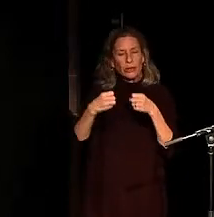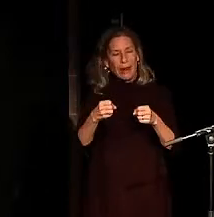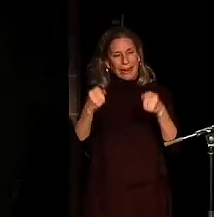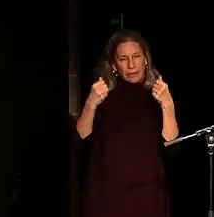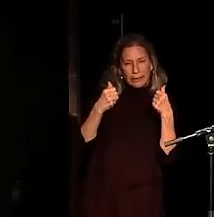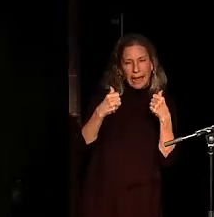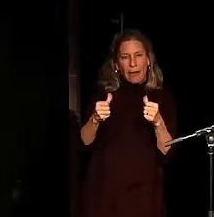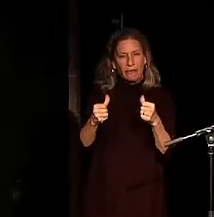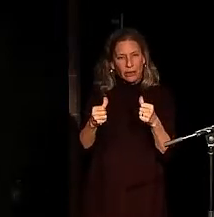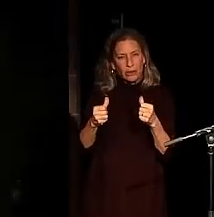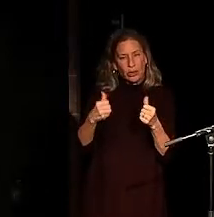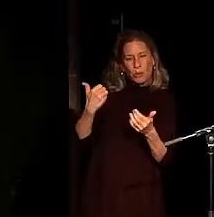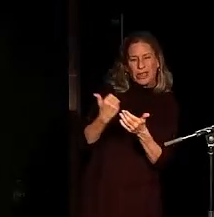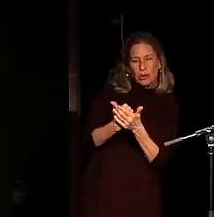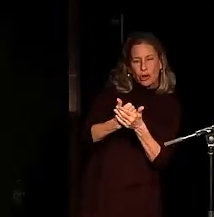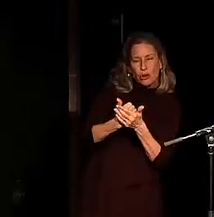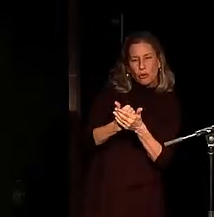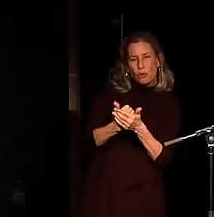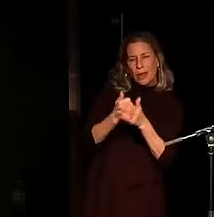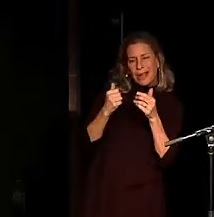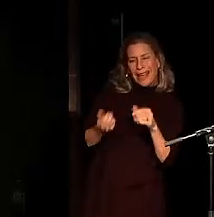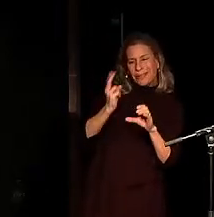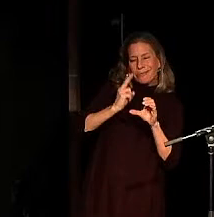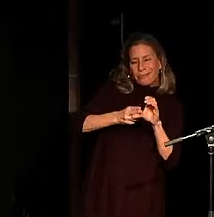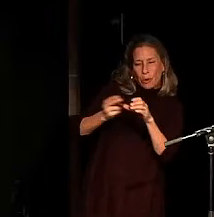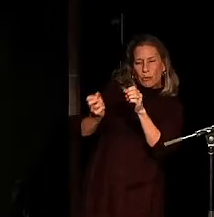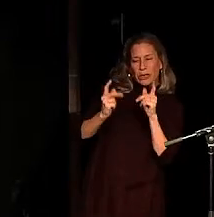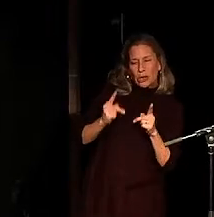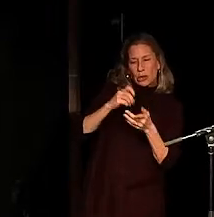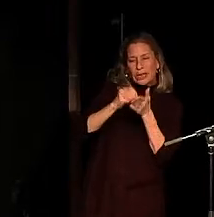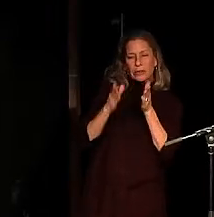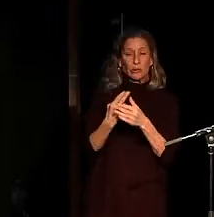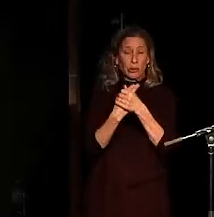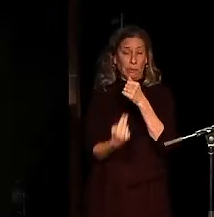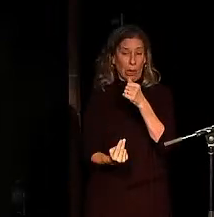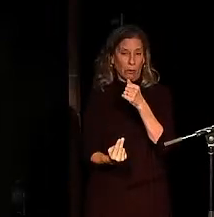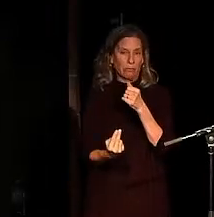efforts in that regard, and that is what I'm looking forward to.